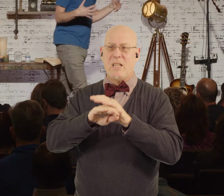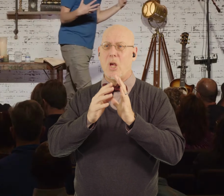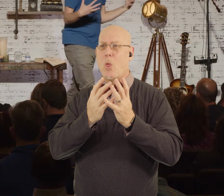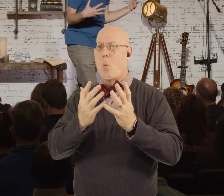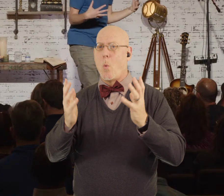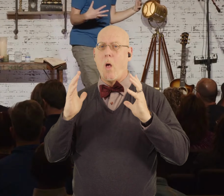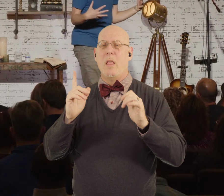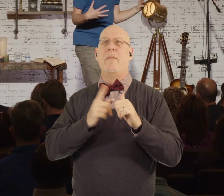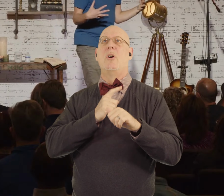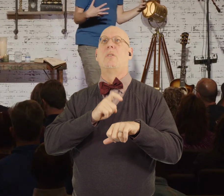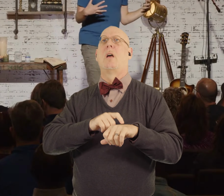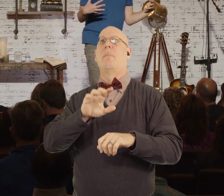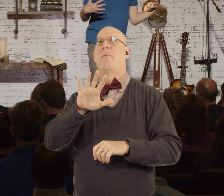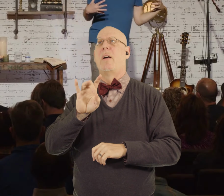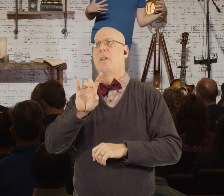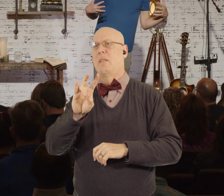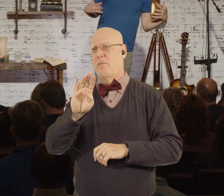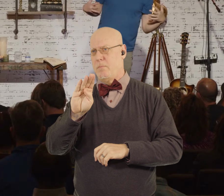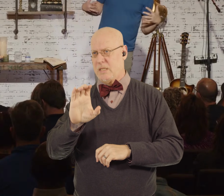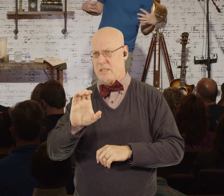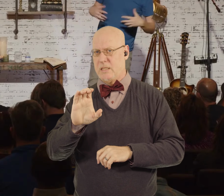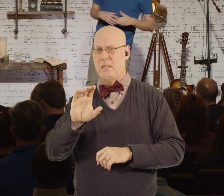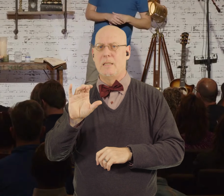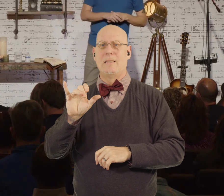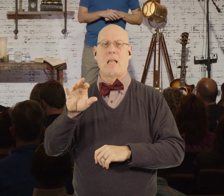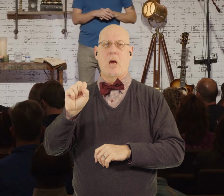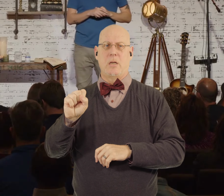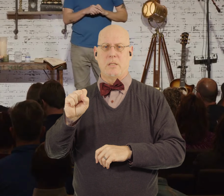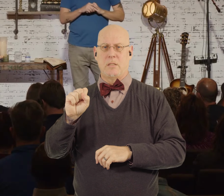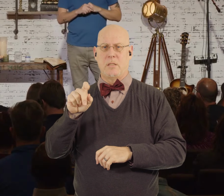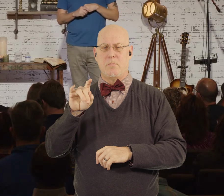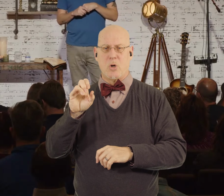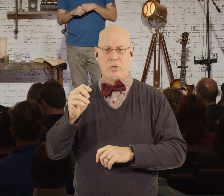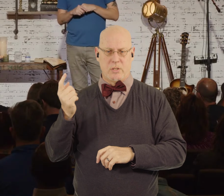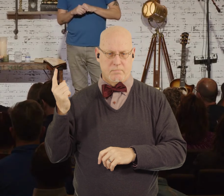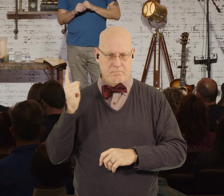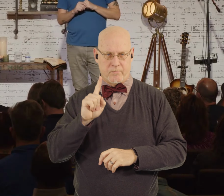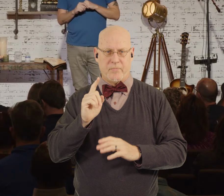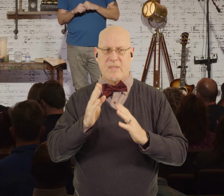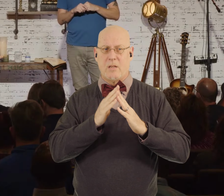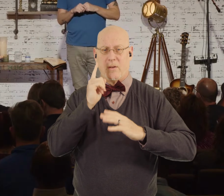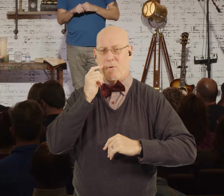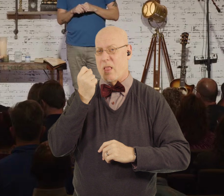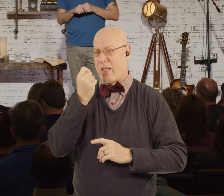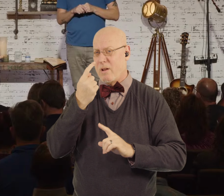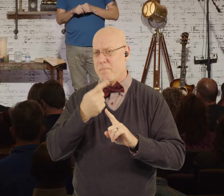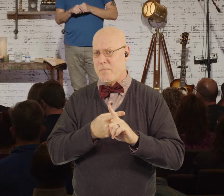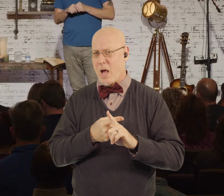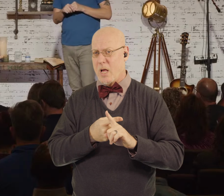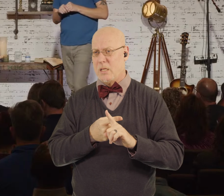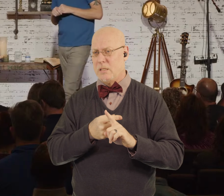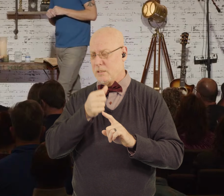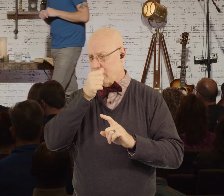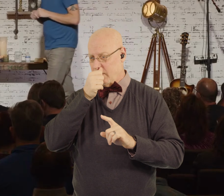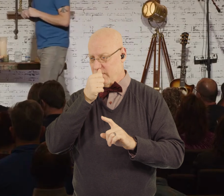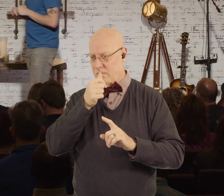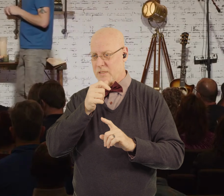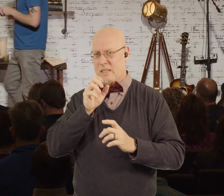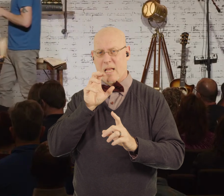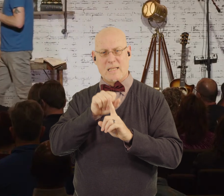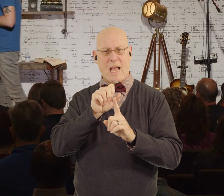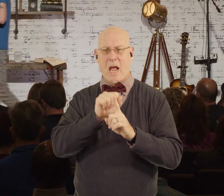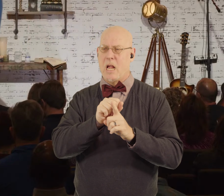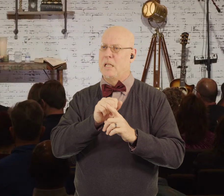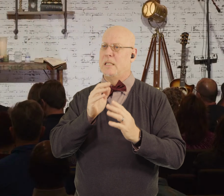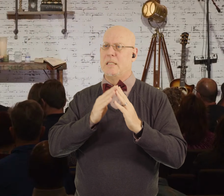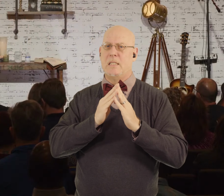complacency, the people would get inside the wall. And the first time was in 587 BC when Cyrus the Persian came up against the city. And for 11 months, he sieged